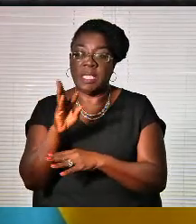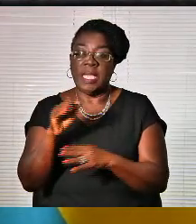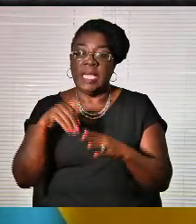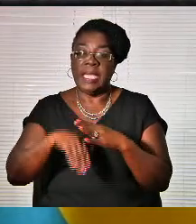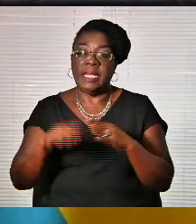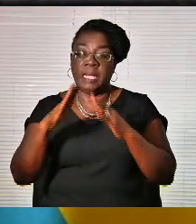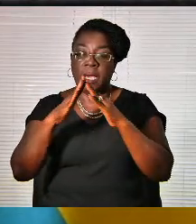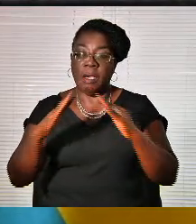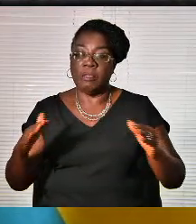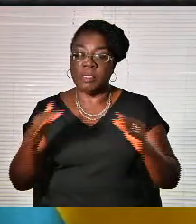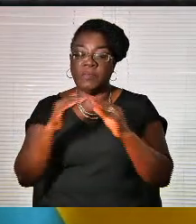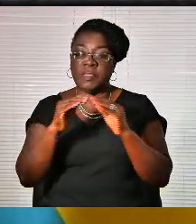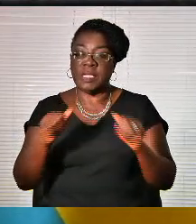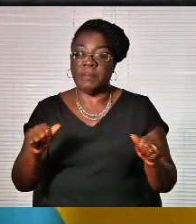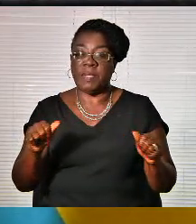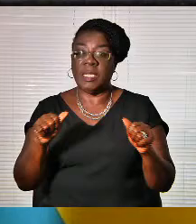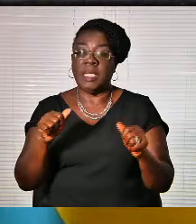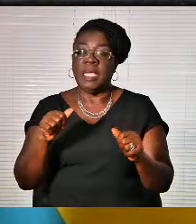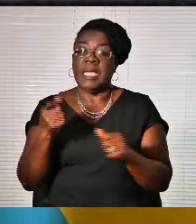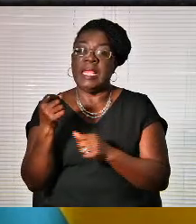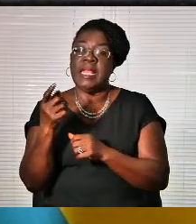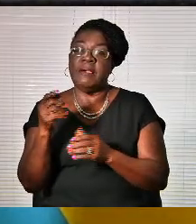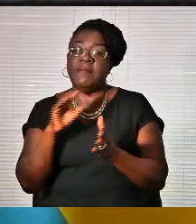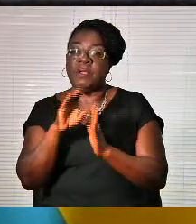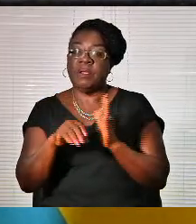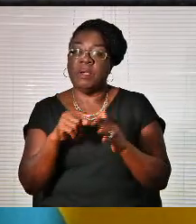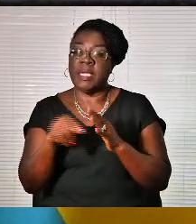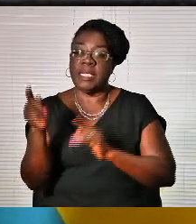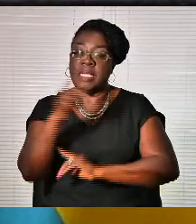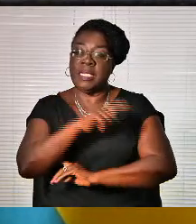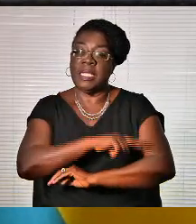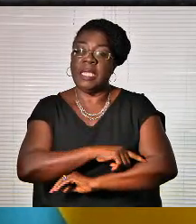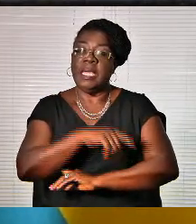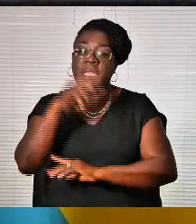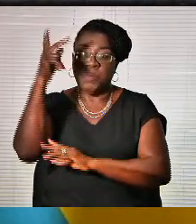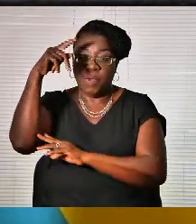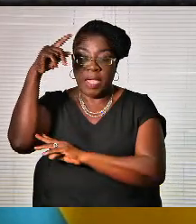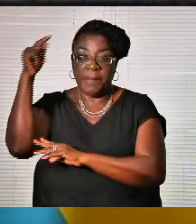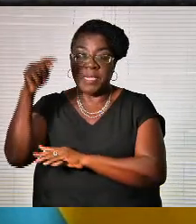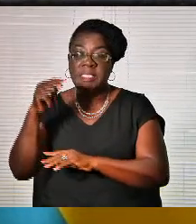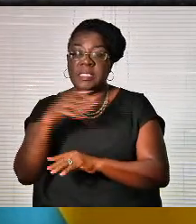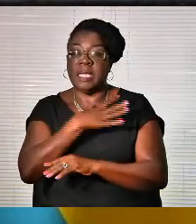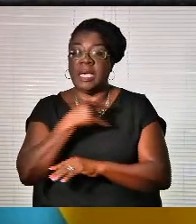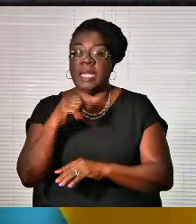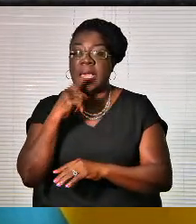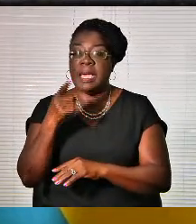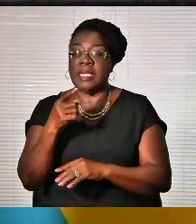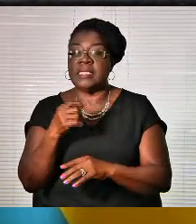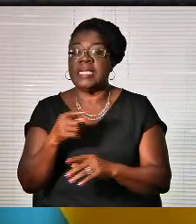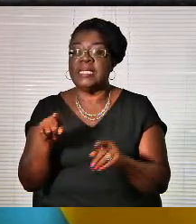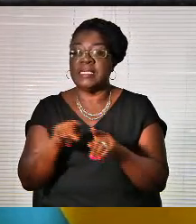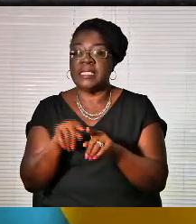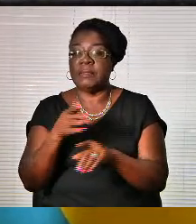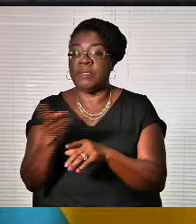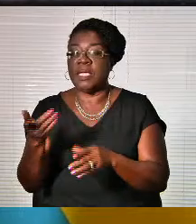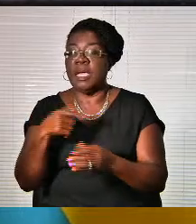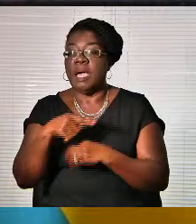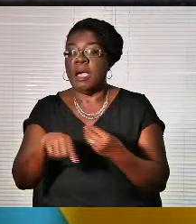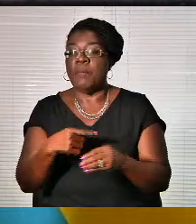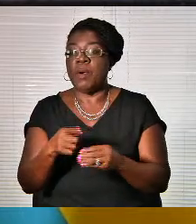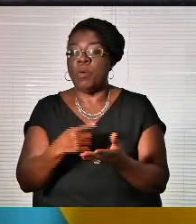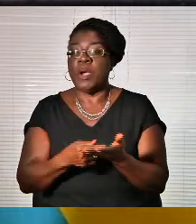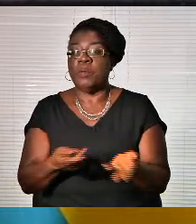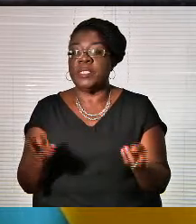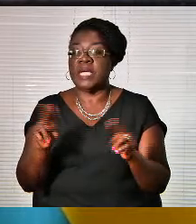Assembly, around 11 o'clock in the day, the Prime Minister and I said the exact same thing about what was